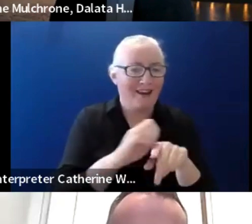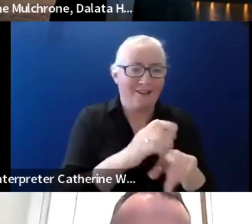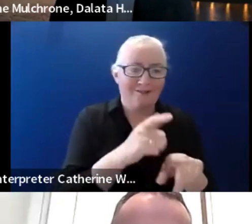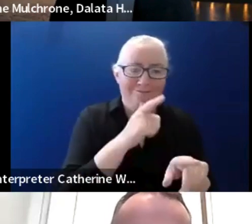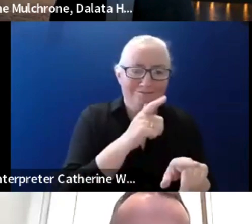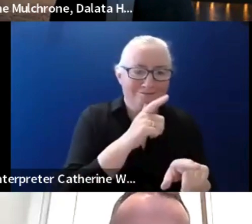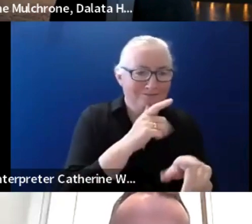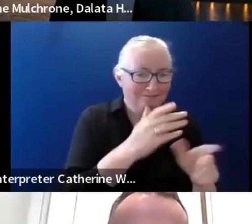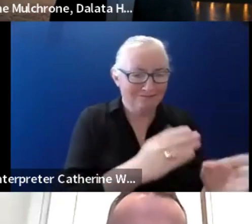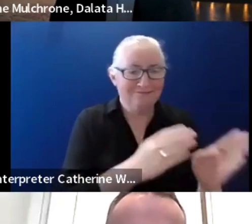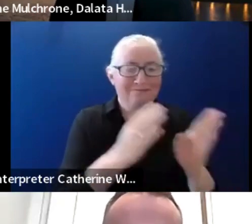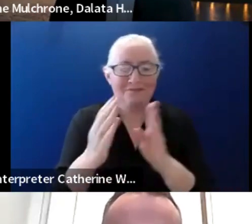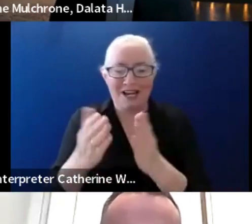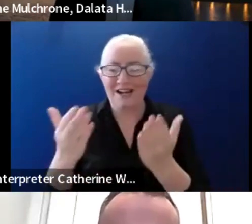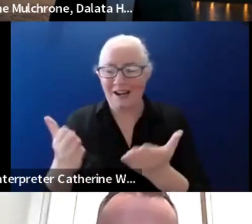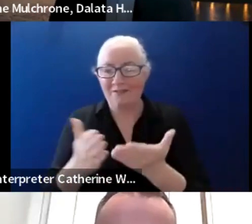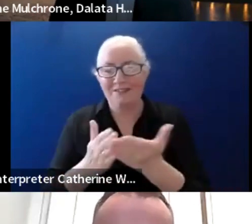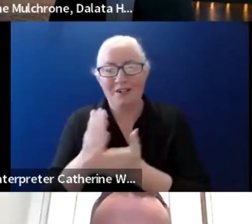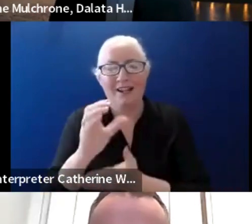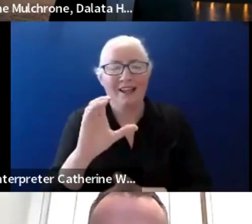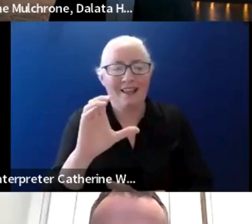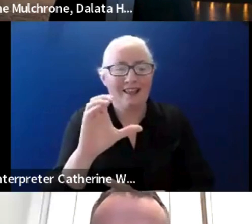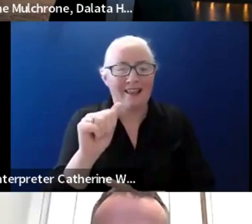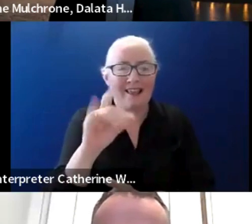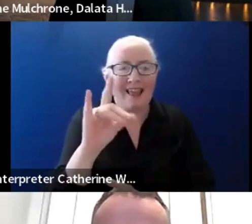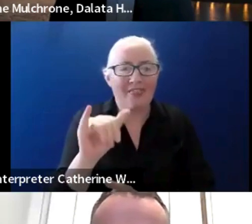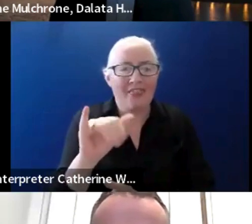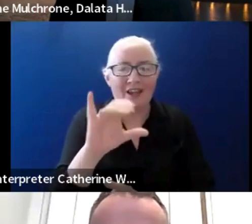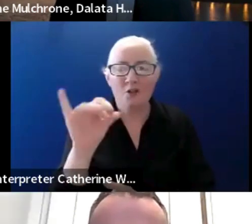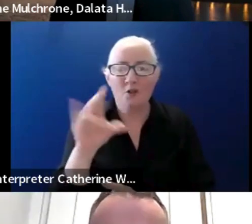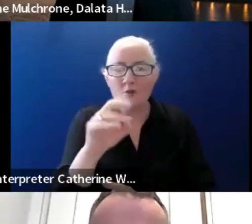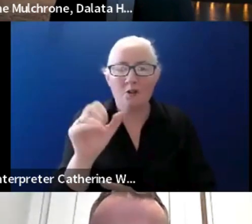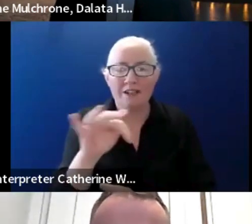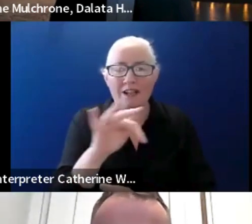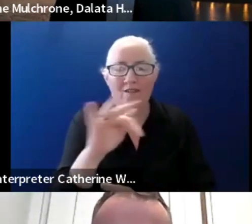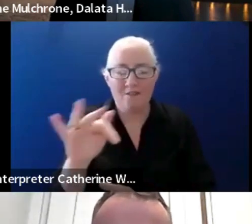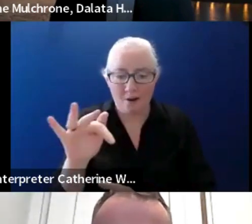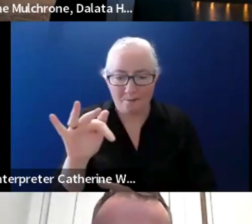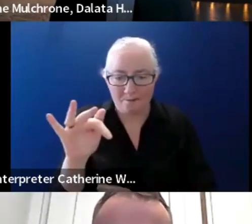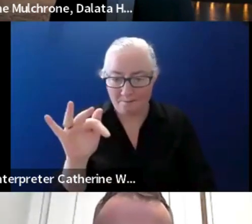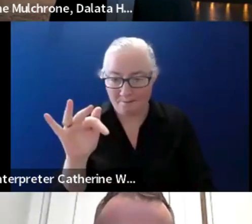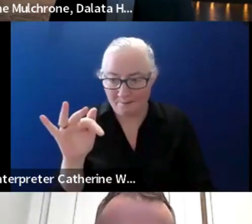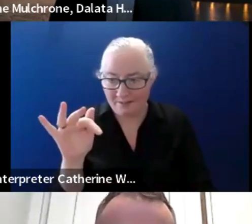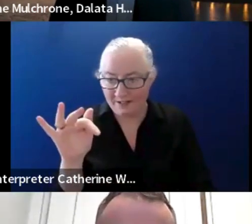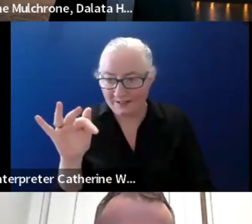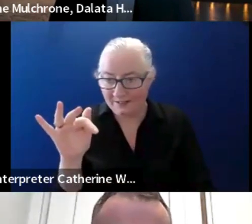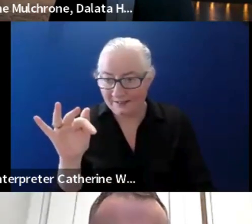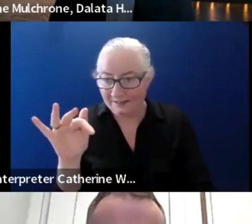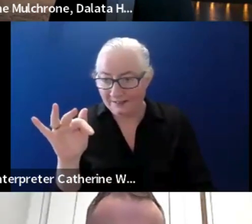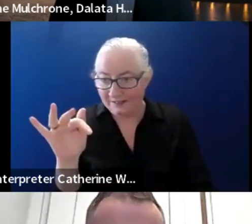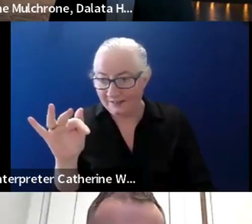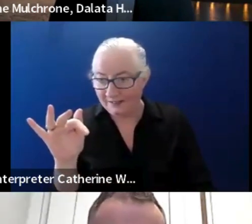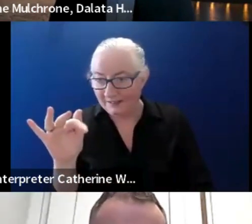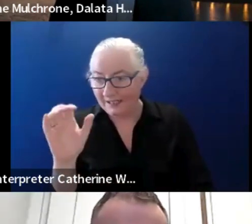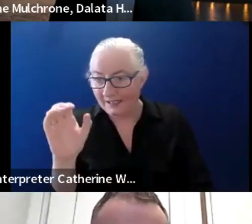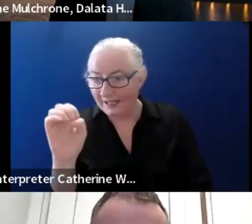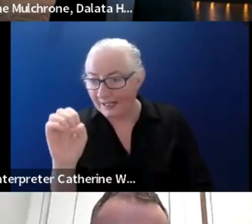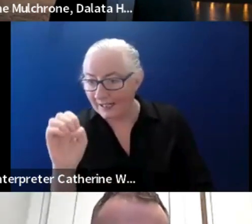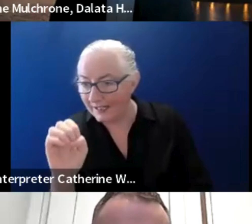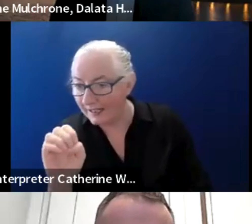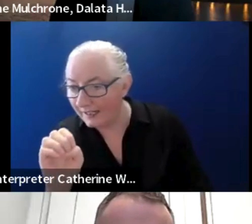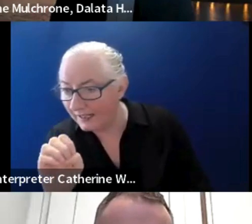I think it's an opportunity to go straight to Cathy Jones, and Cathy is here from EMAIS. Cathy, the judges I know